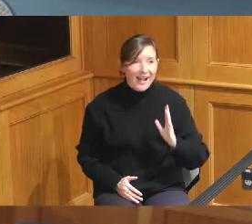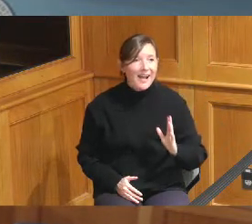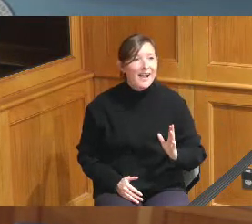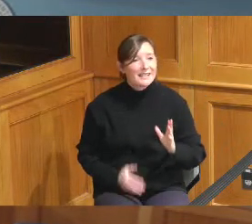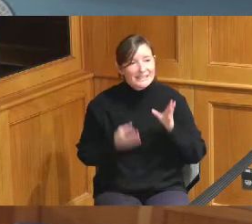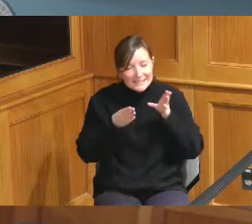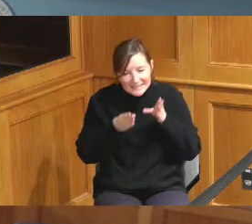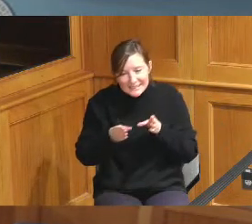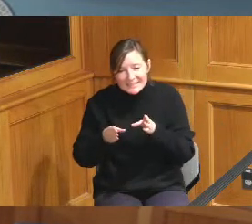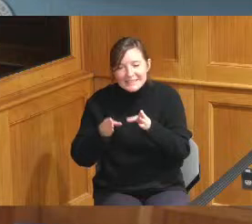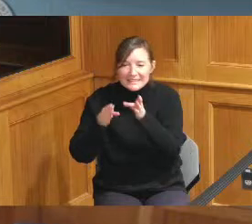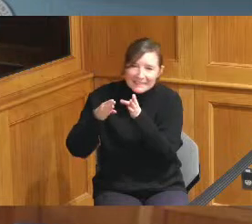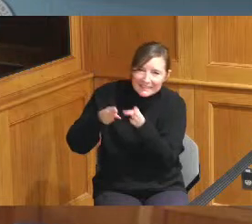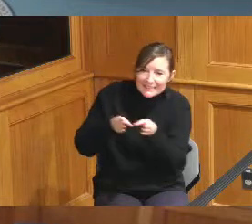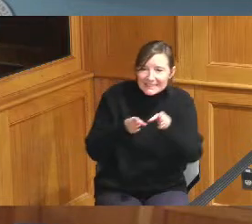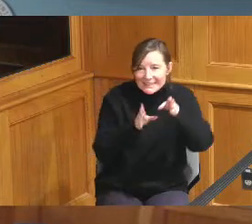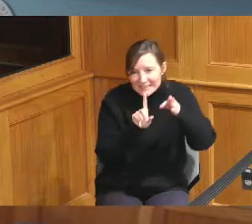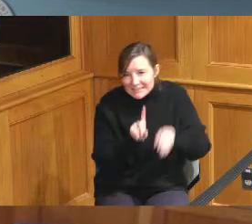God